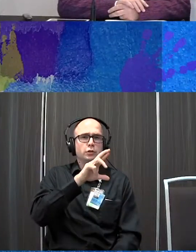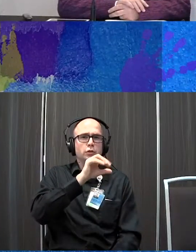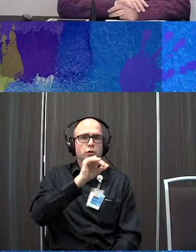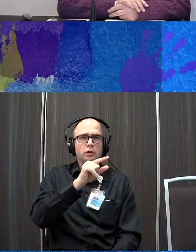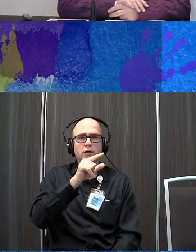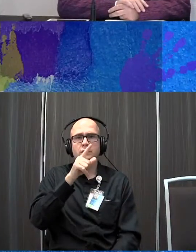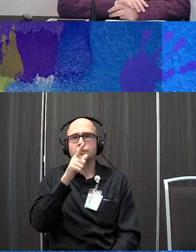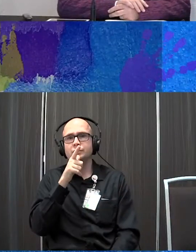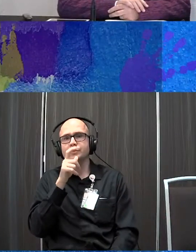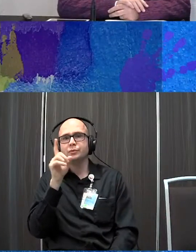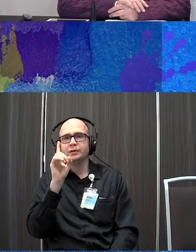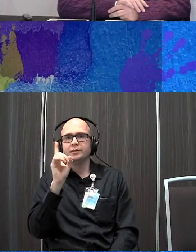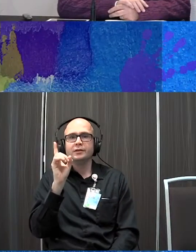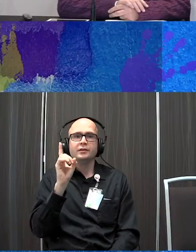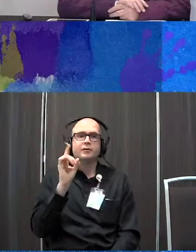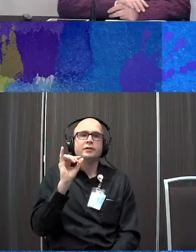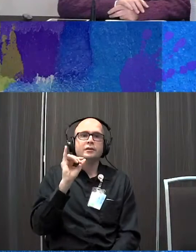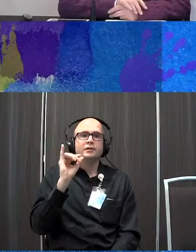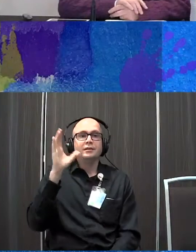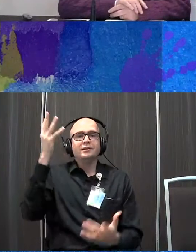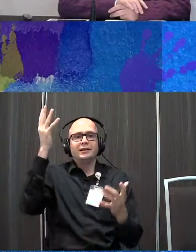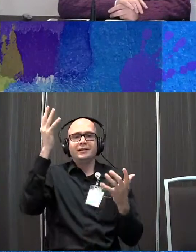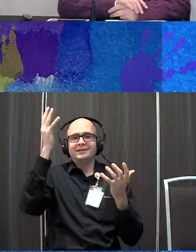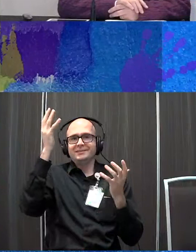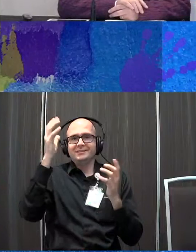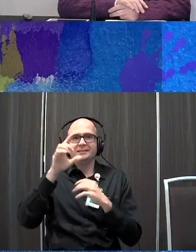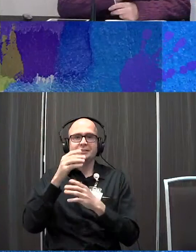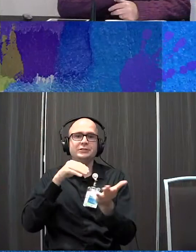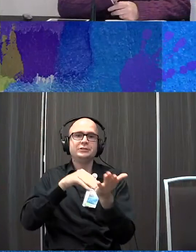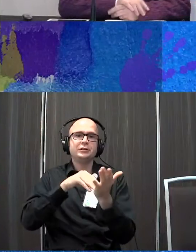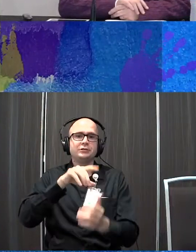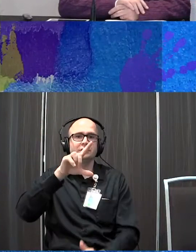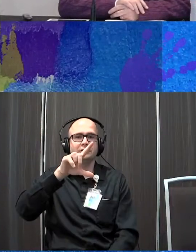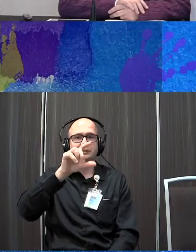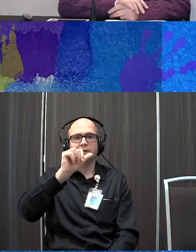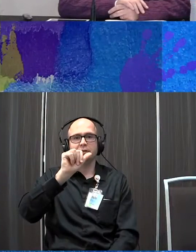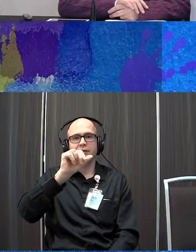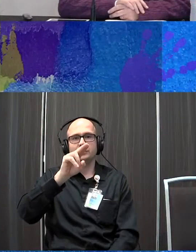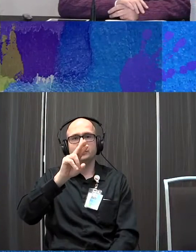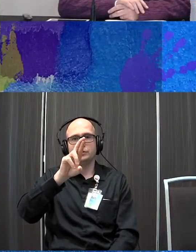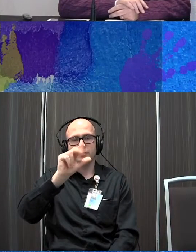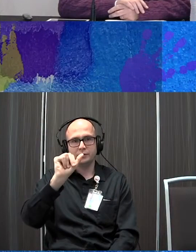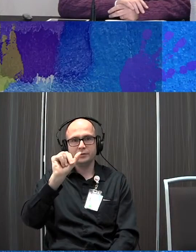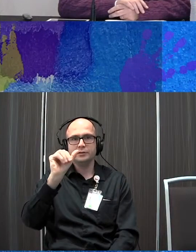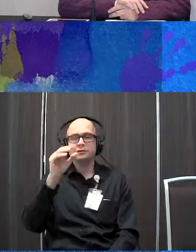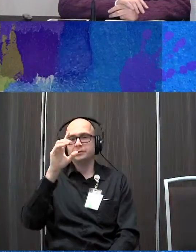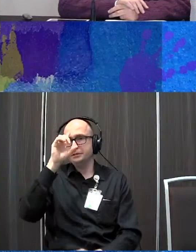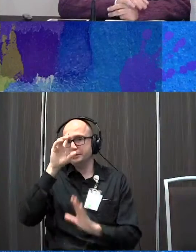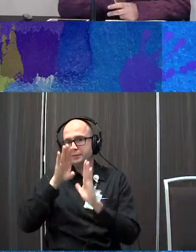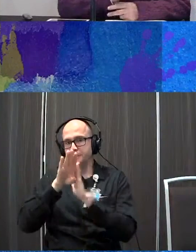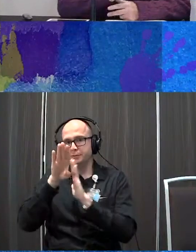is, awesome. Yay! So Dr. Laura also works within our developmental